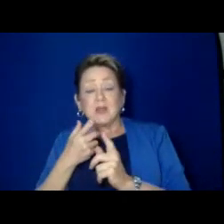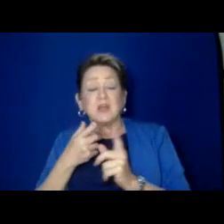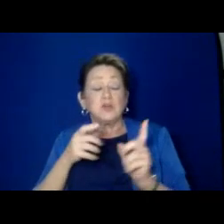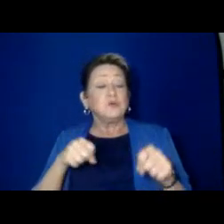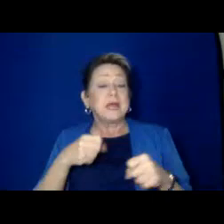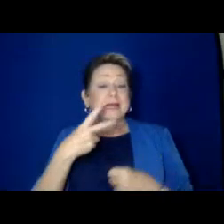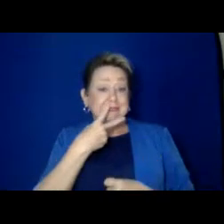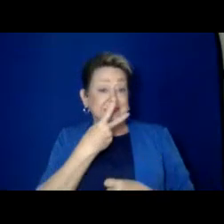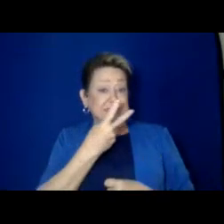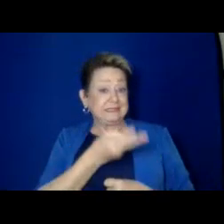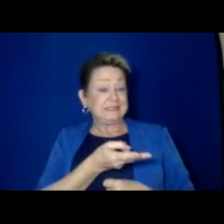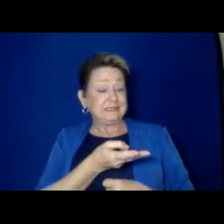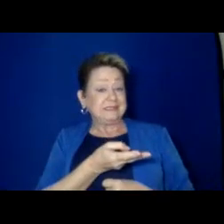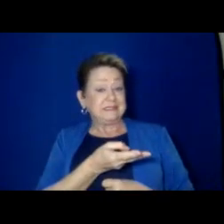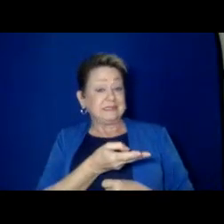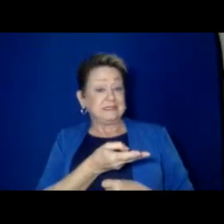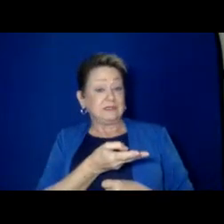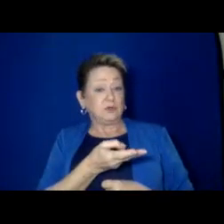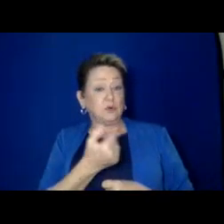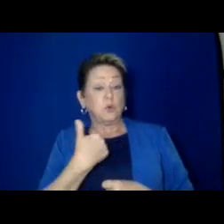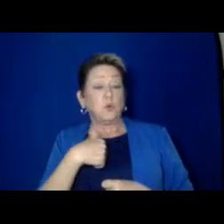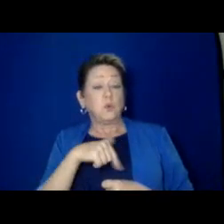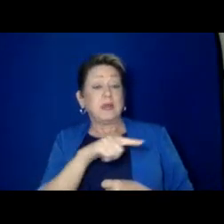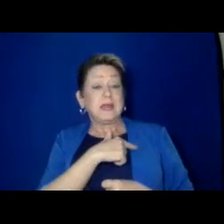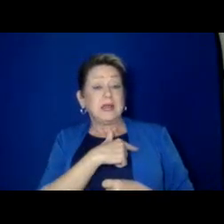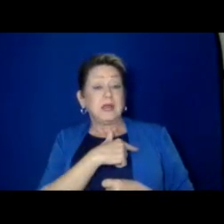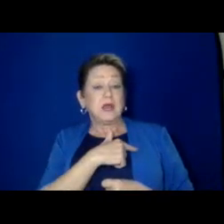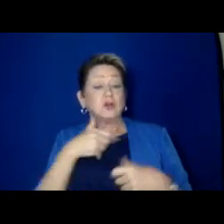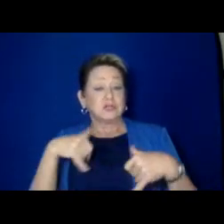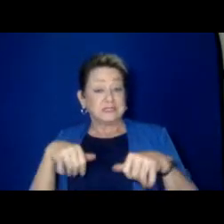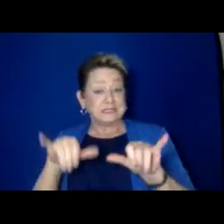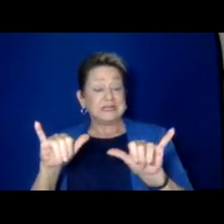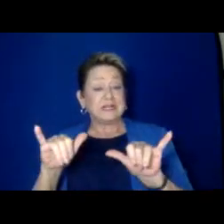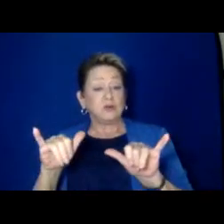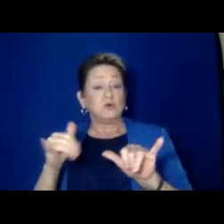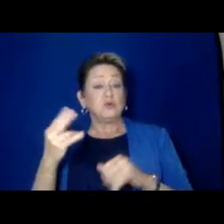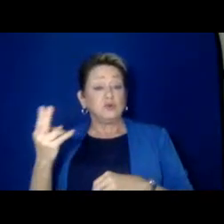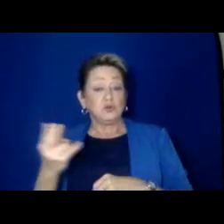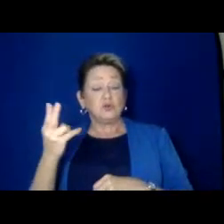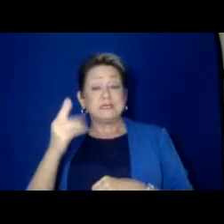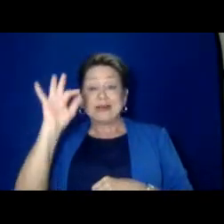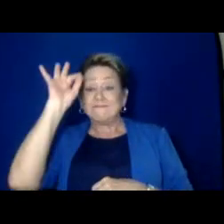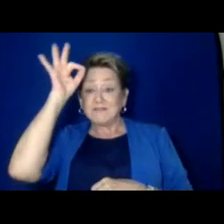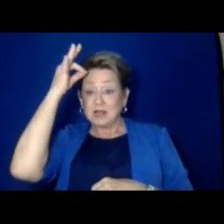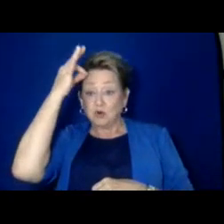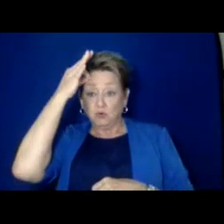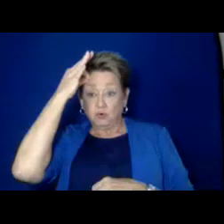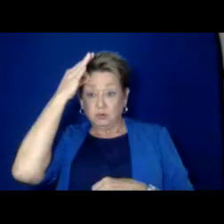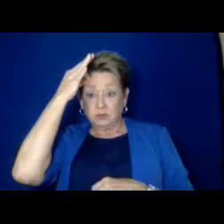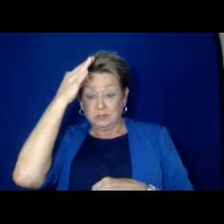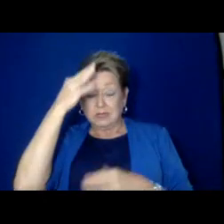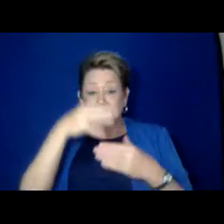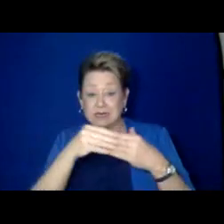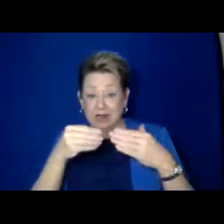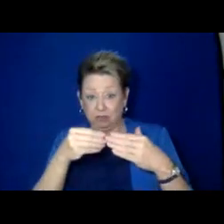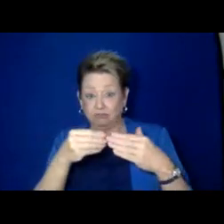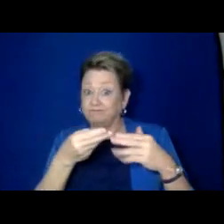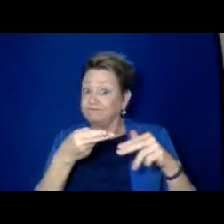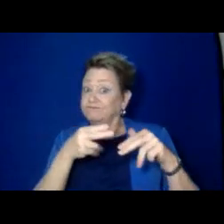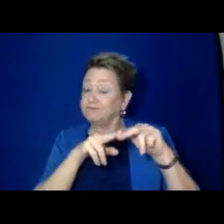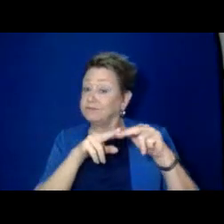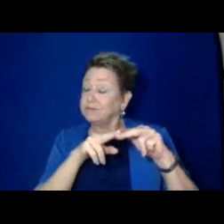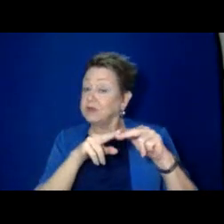you can see that we are still using federal dollars, an increased amount of federal dollars, some of